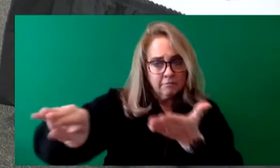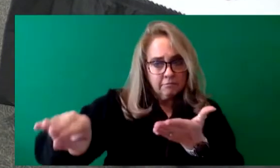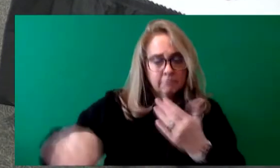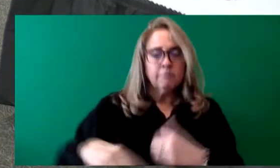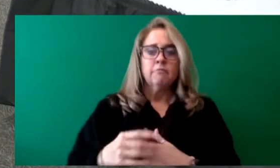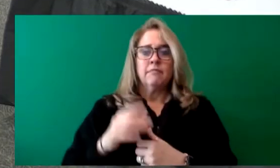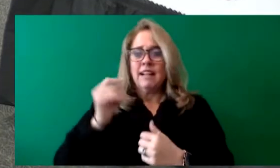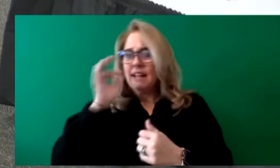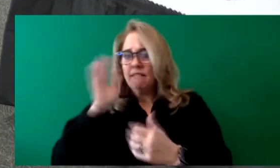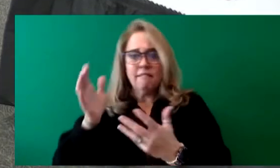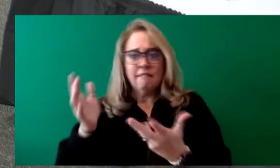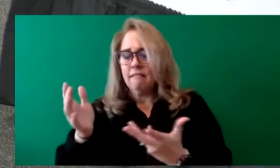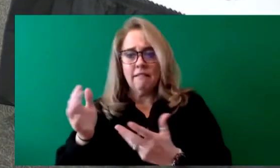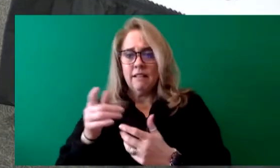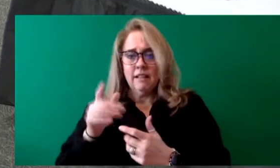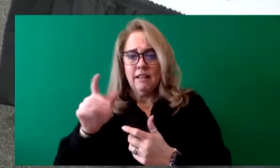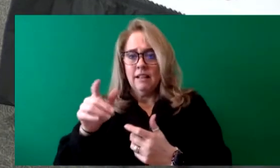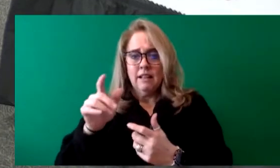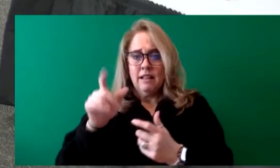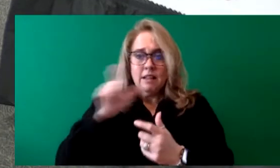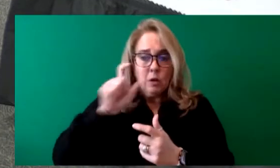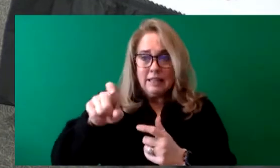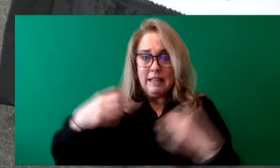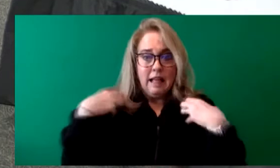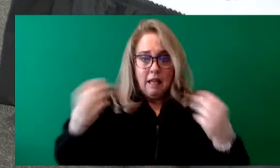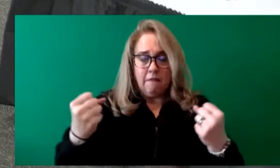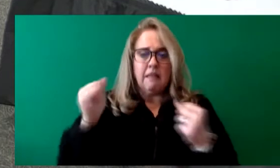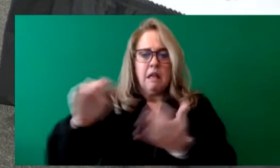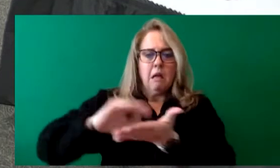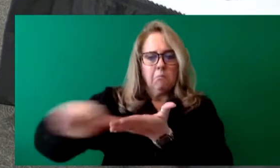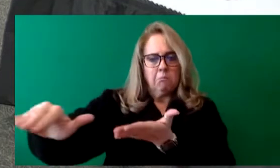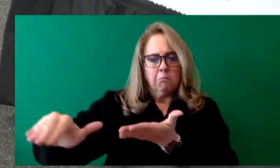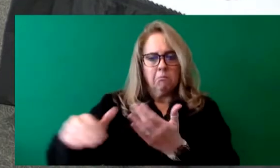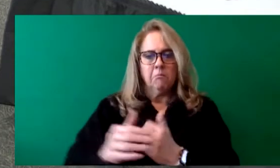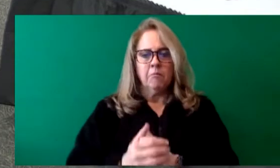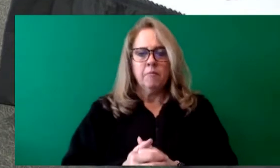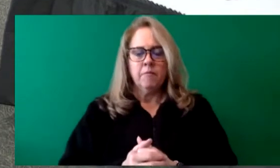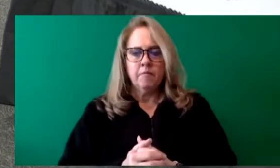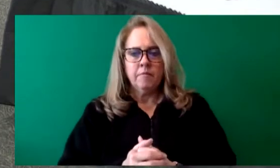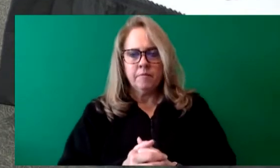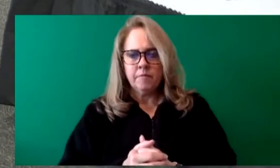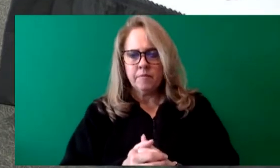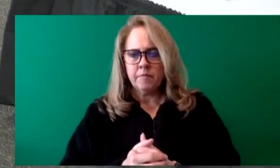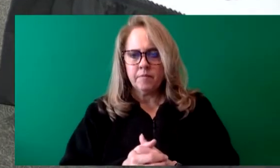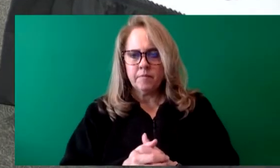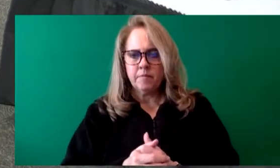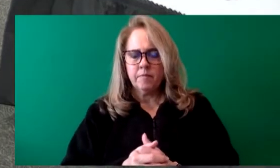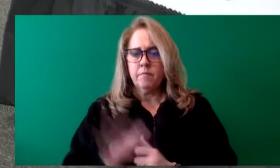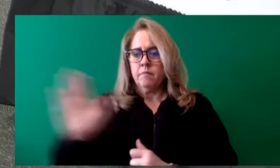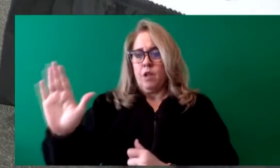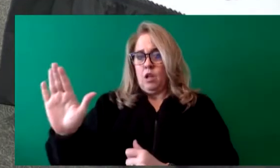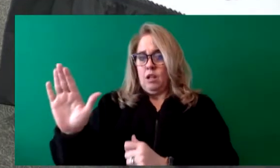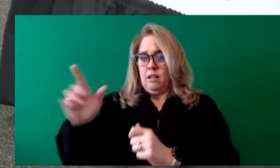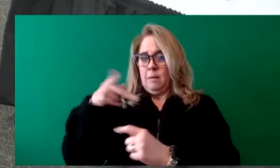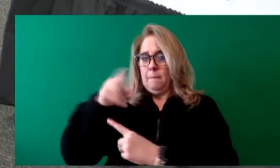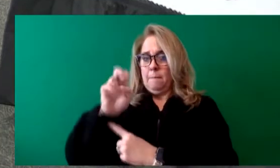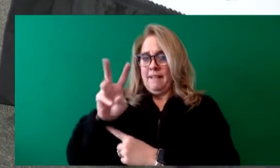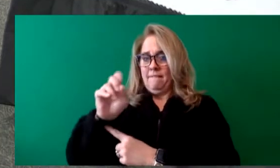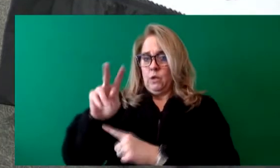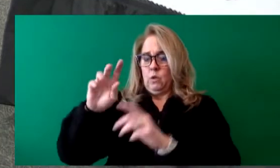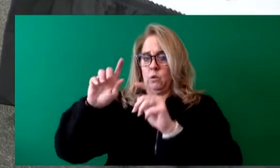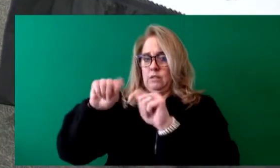patients. Ty Meredith and her team played a vital role in supporting these efforts by bringing forward innovative solutions